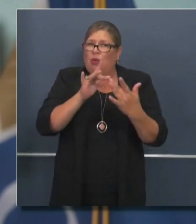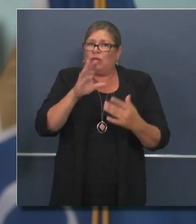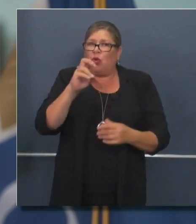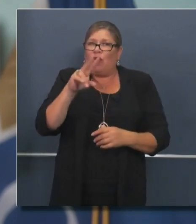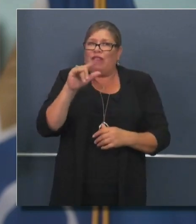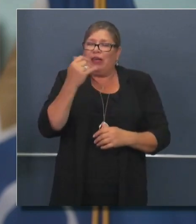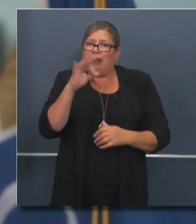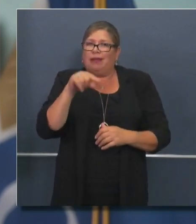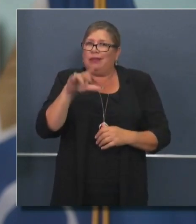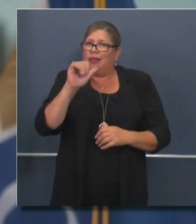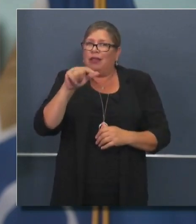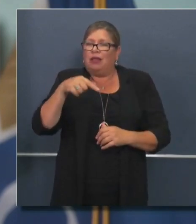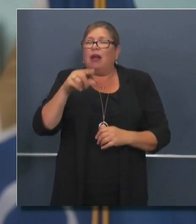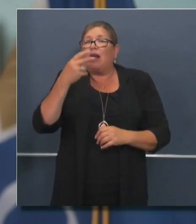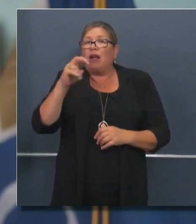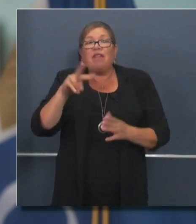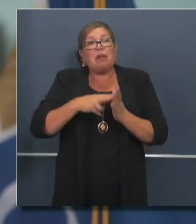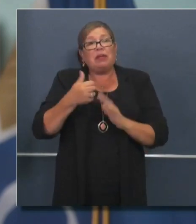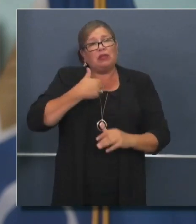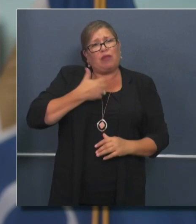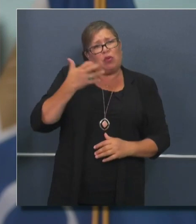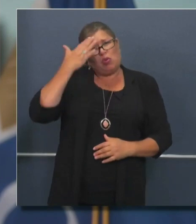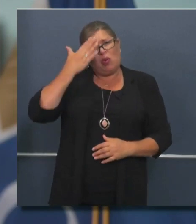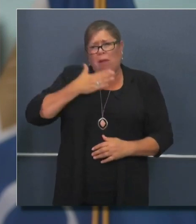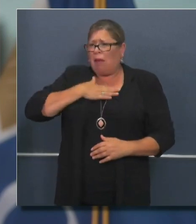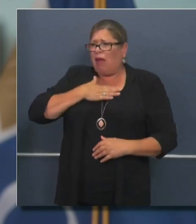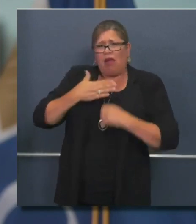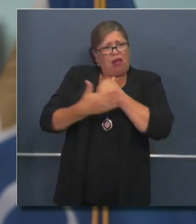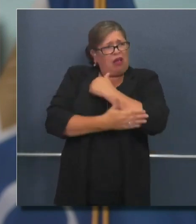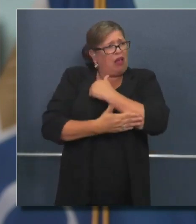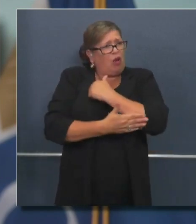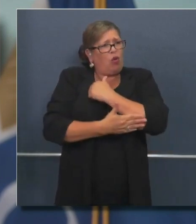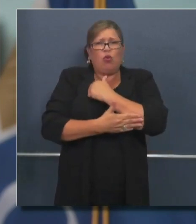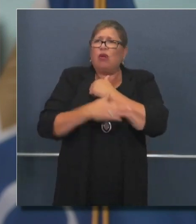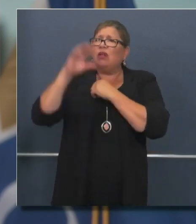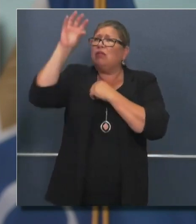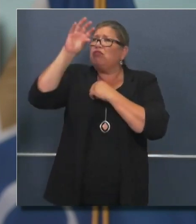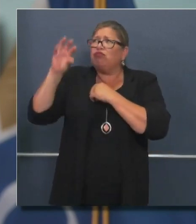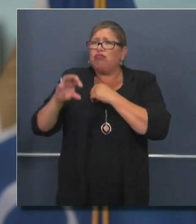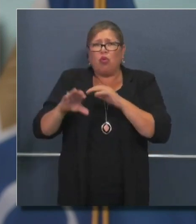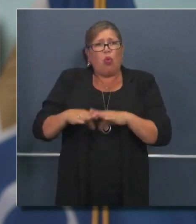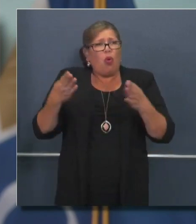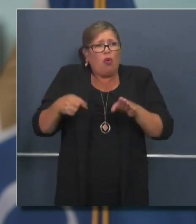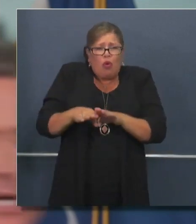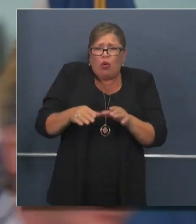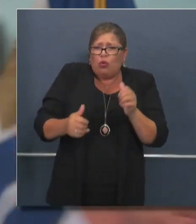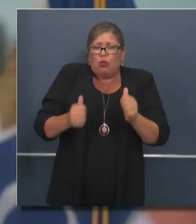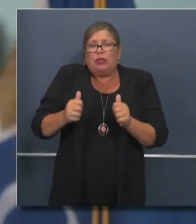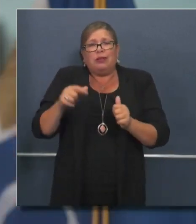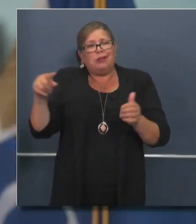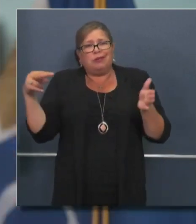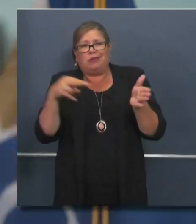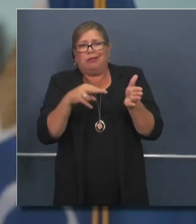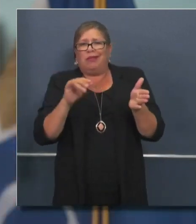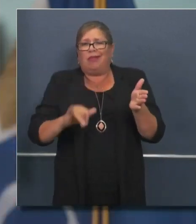community, or for your own interest, monitor on behalf of the larger community, the state of California. Doctor?